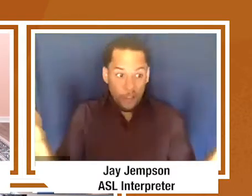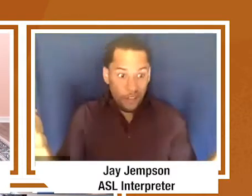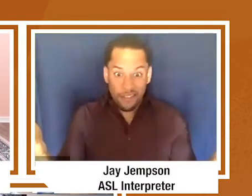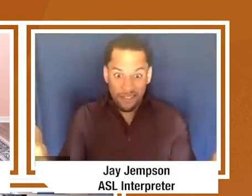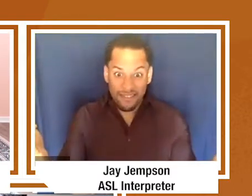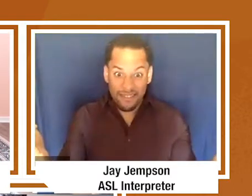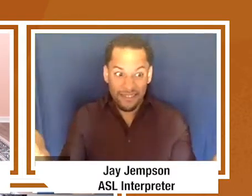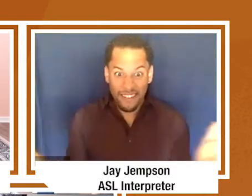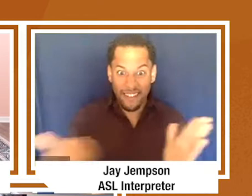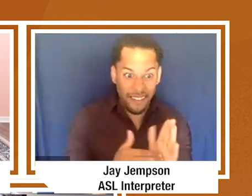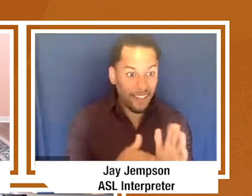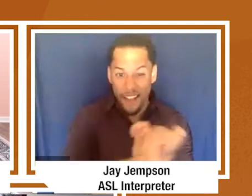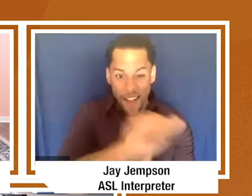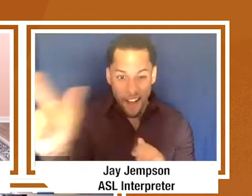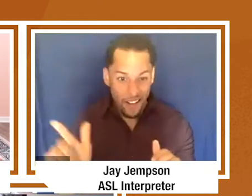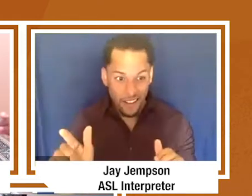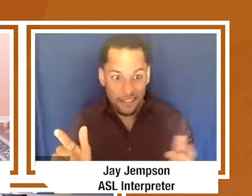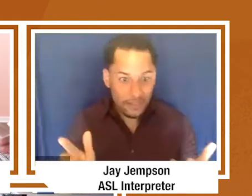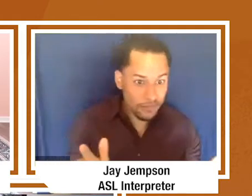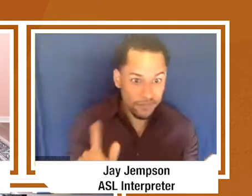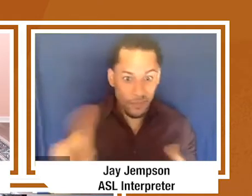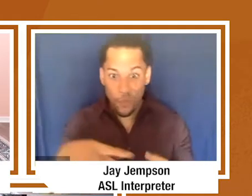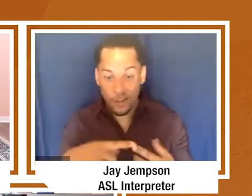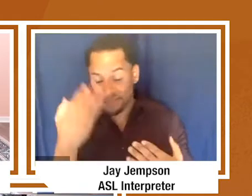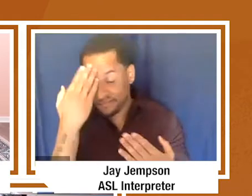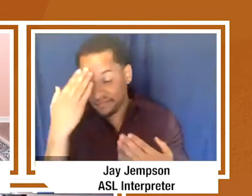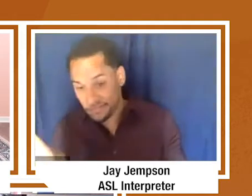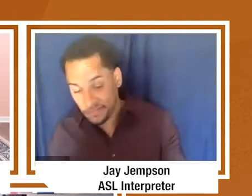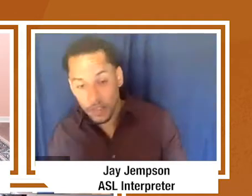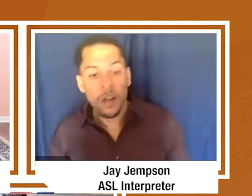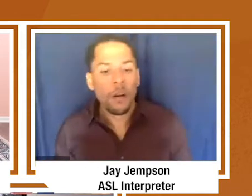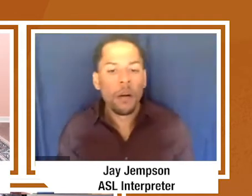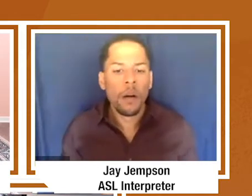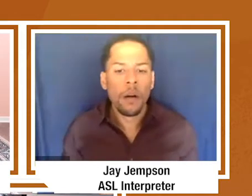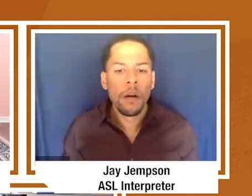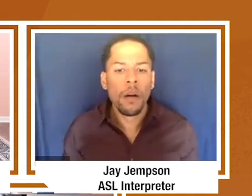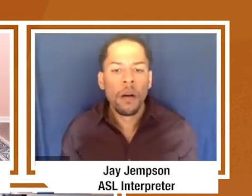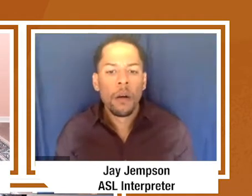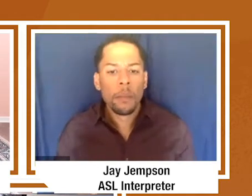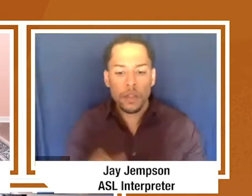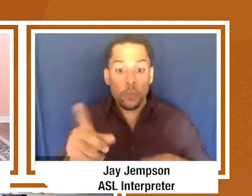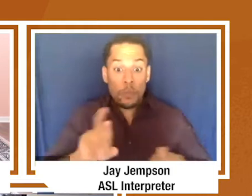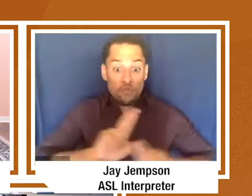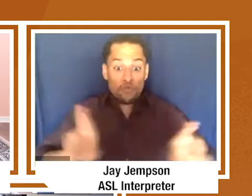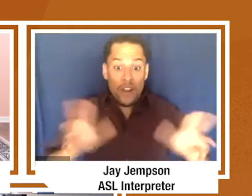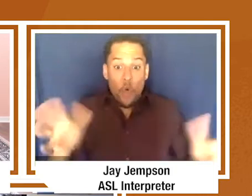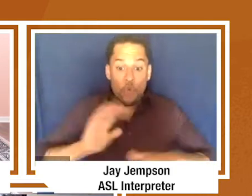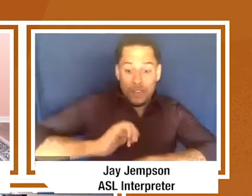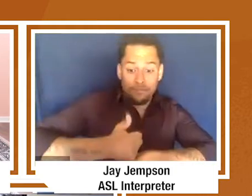again, who knows when that will be, we're ready to go. And we have from this point on, we have